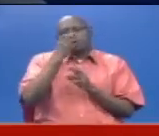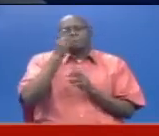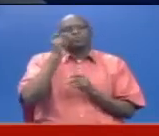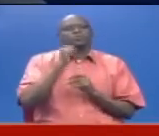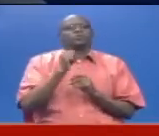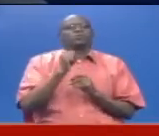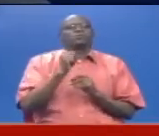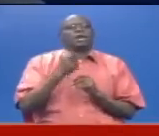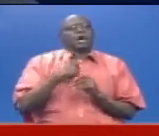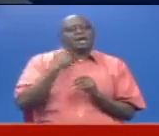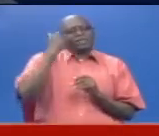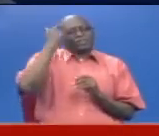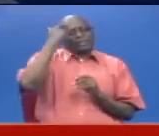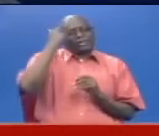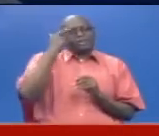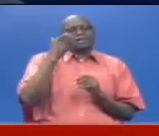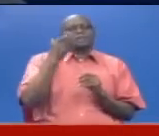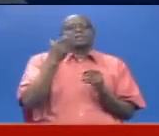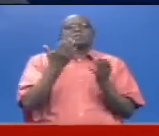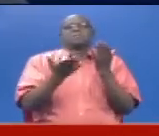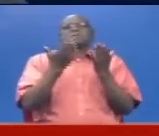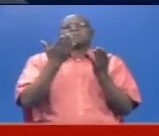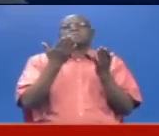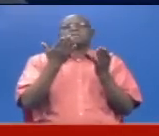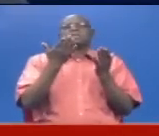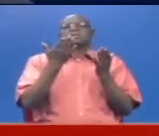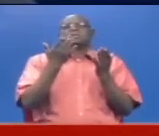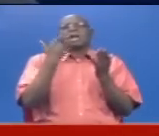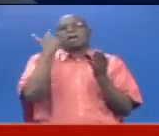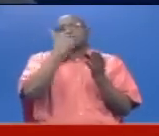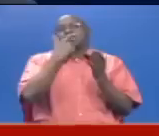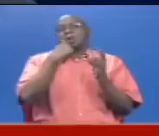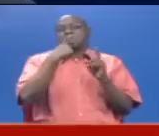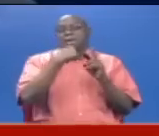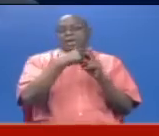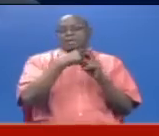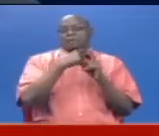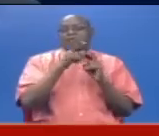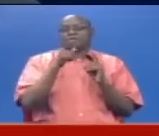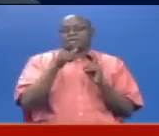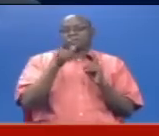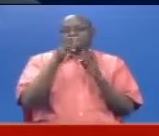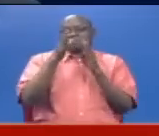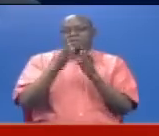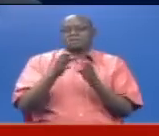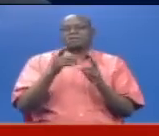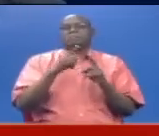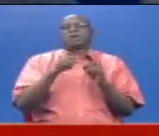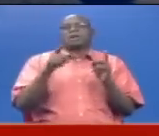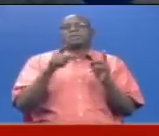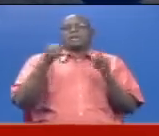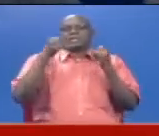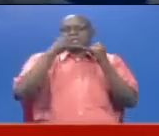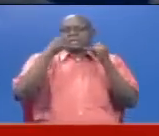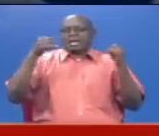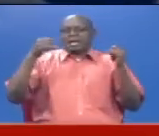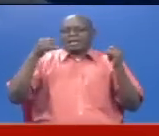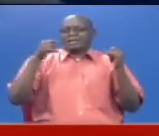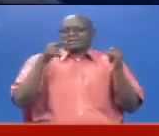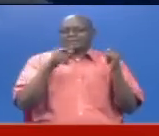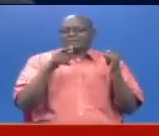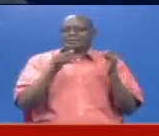think it may appear as a plus mm-hmm. to that candidate, but more so where the line is really drawn